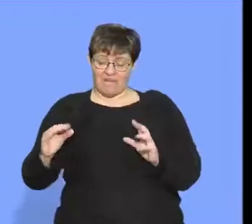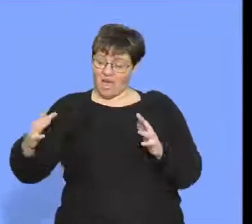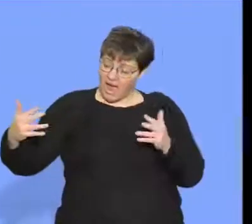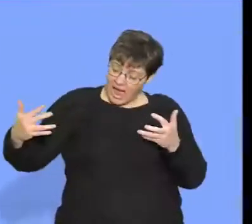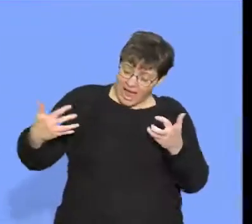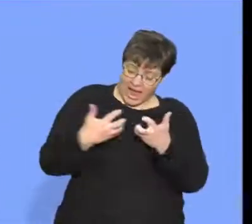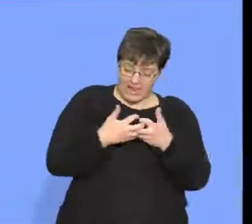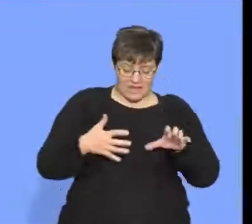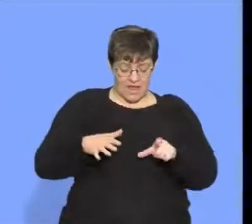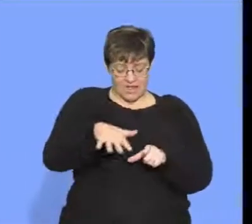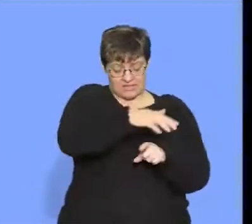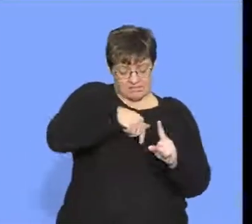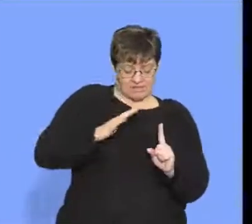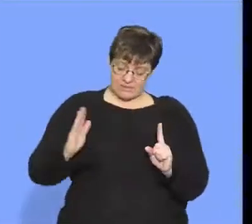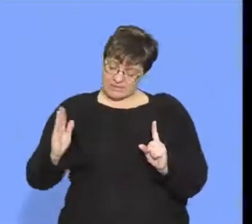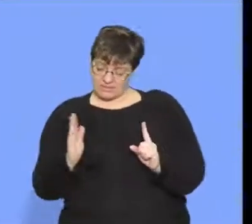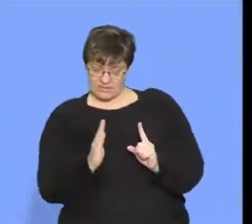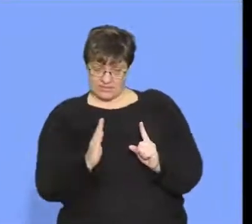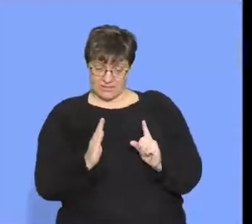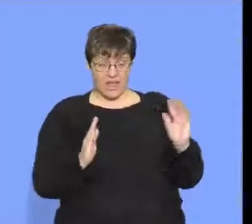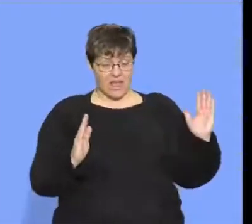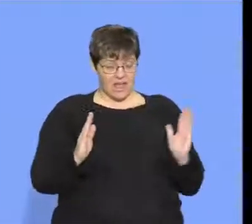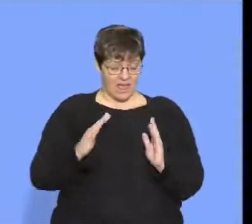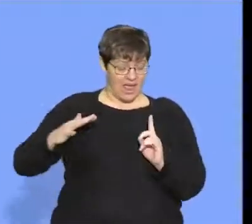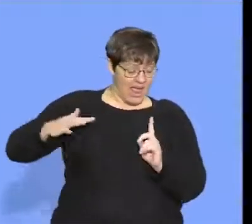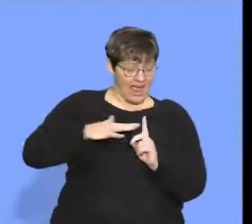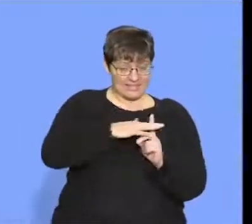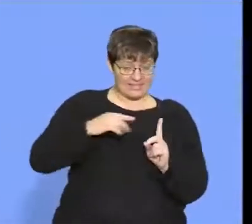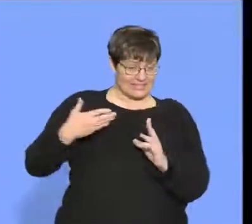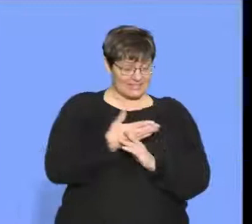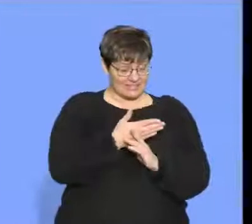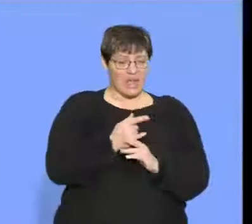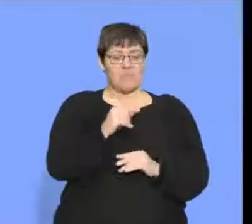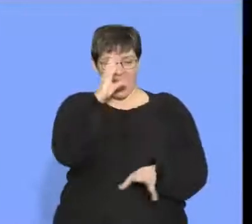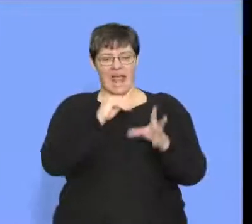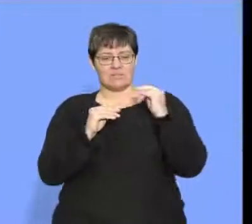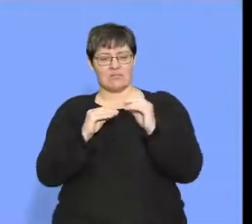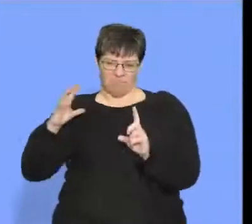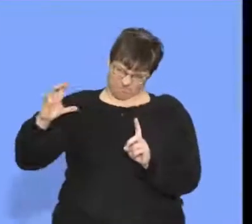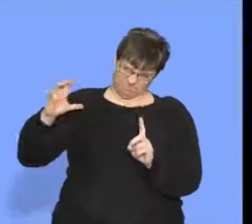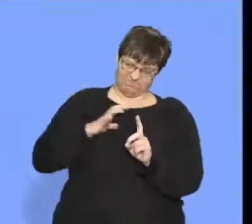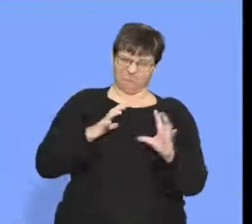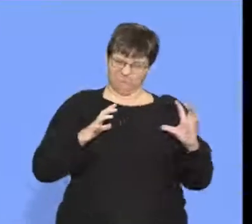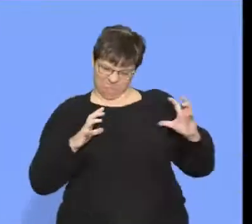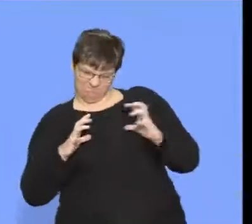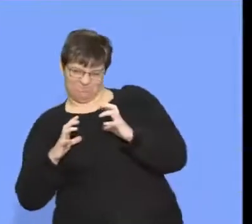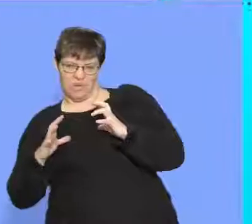magnetic enters this space, this field, it then experiences a